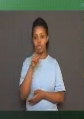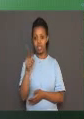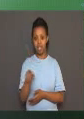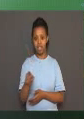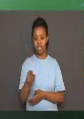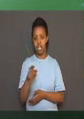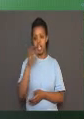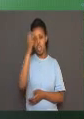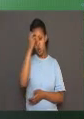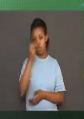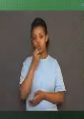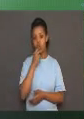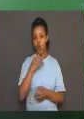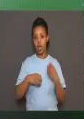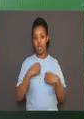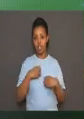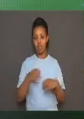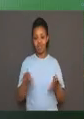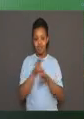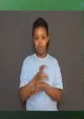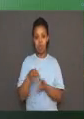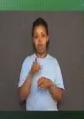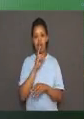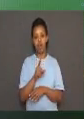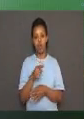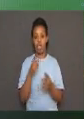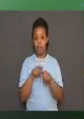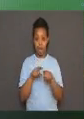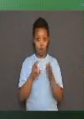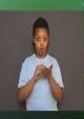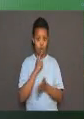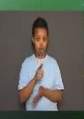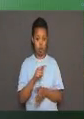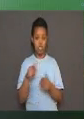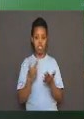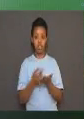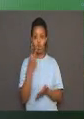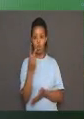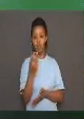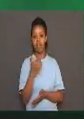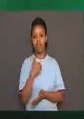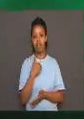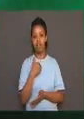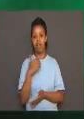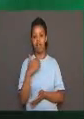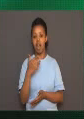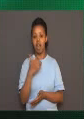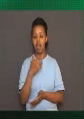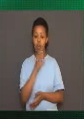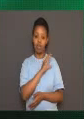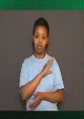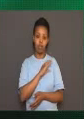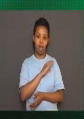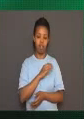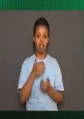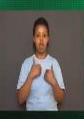parental organisms that differed with respect to two traits. An